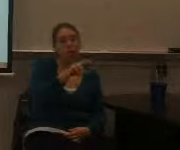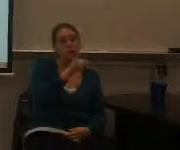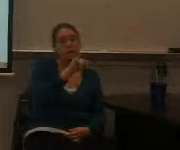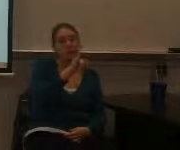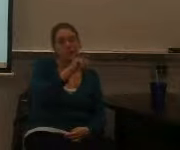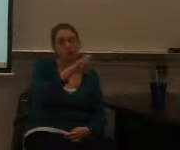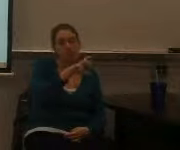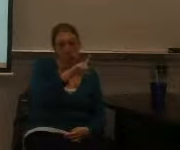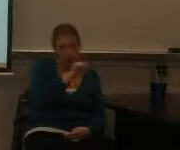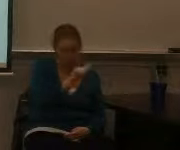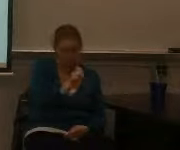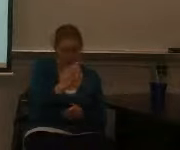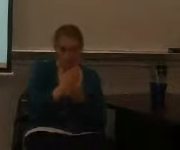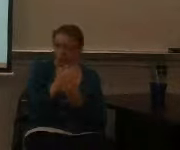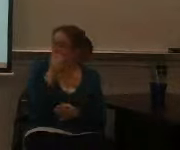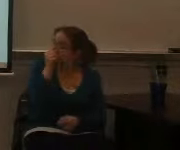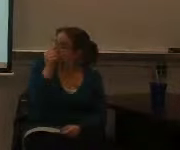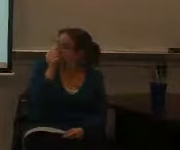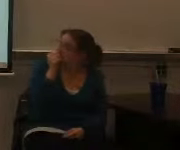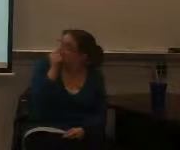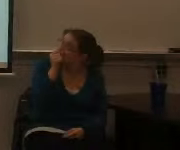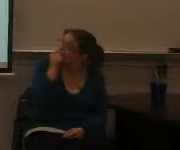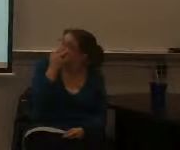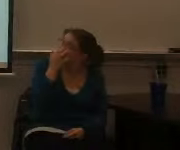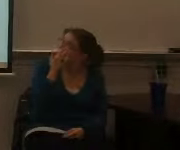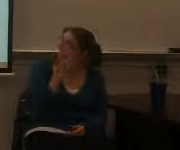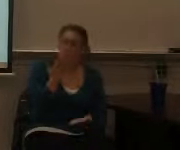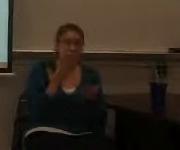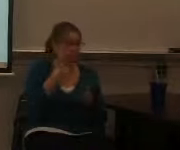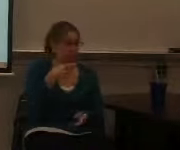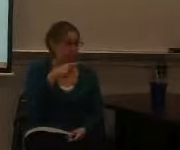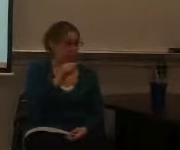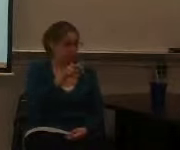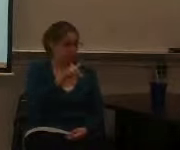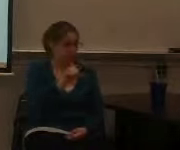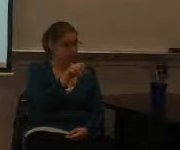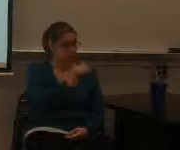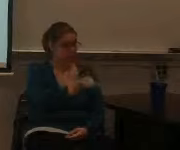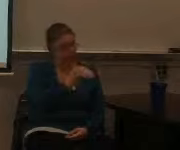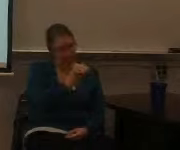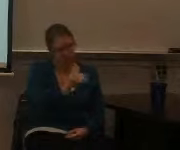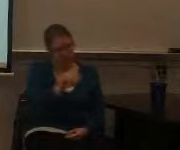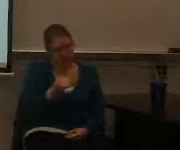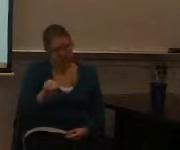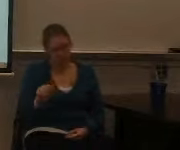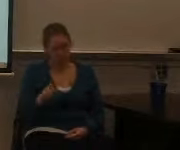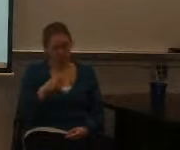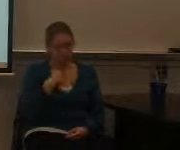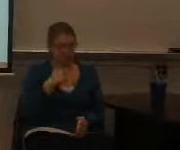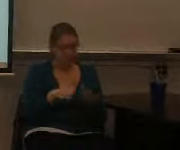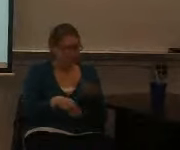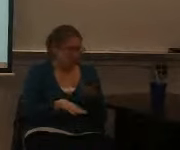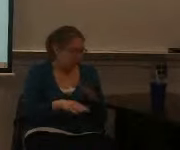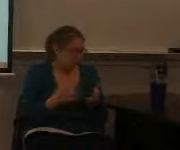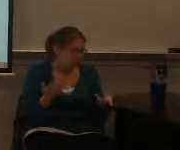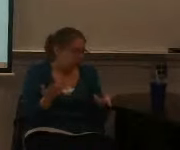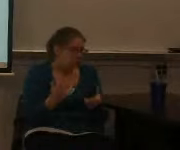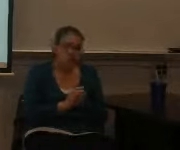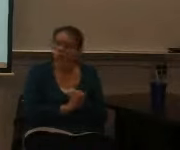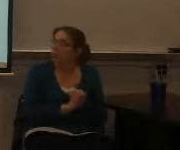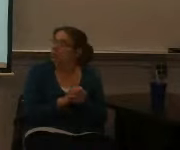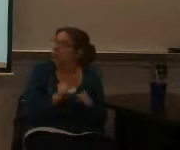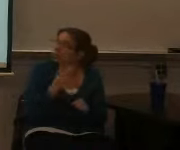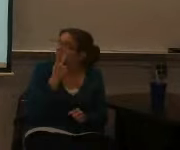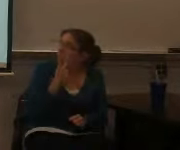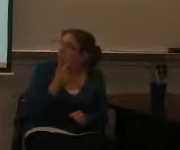part. And maybe the particles can be moved somewhat downstream, or they can be stuck in the bottom. And